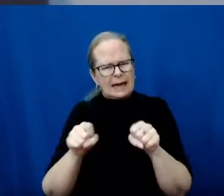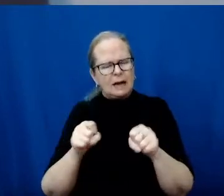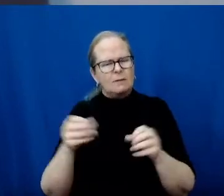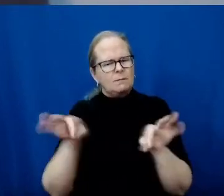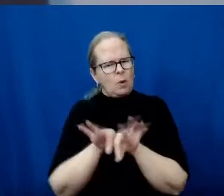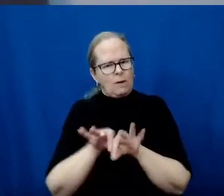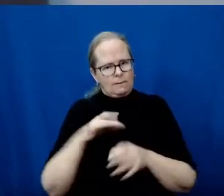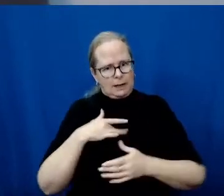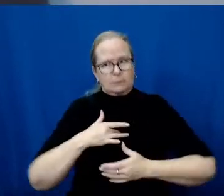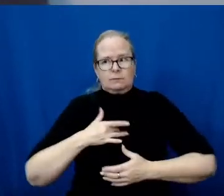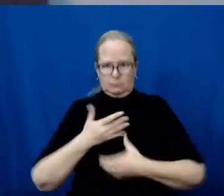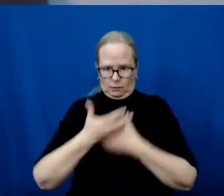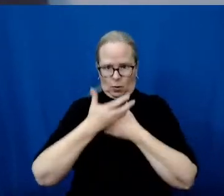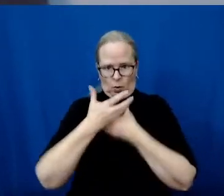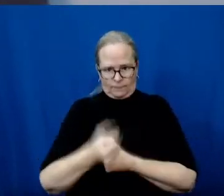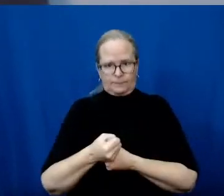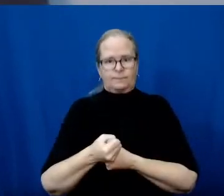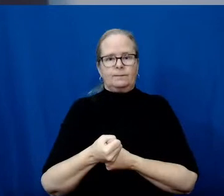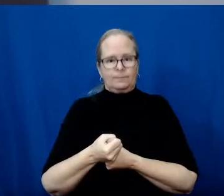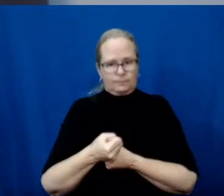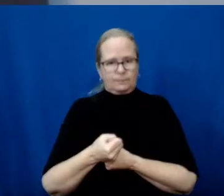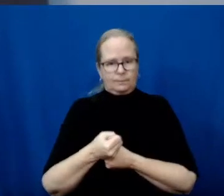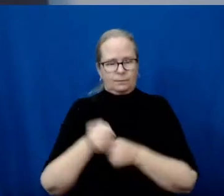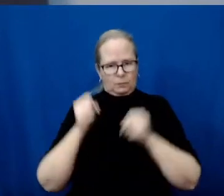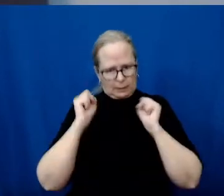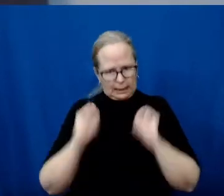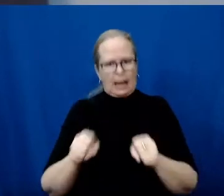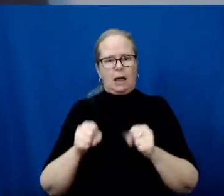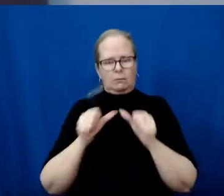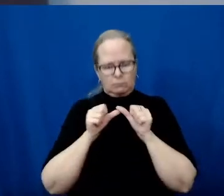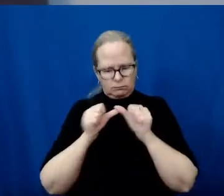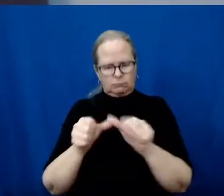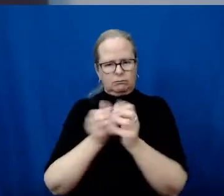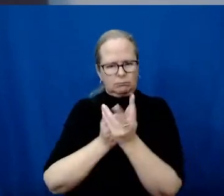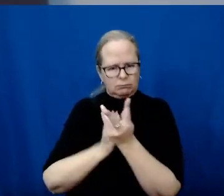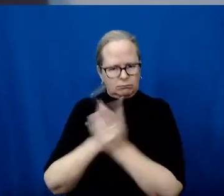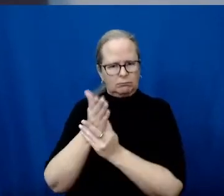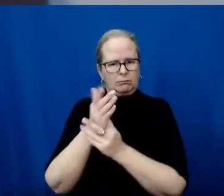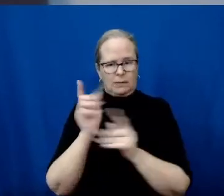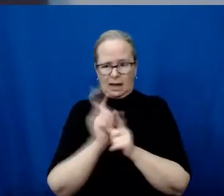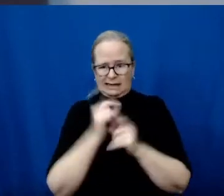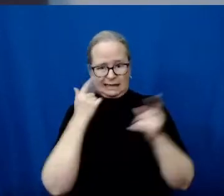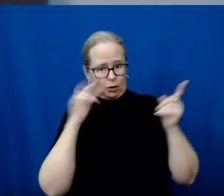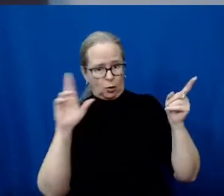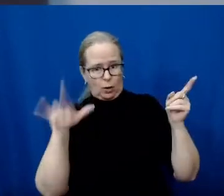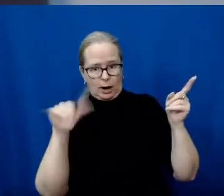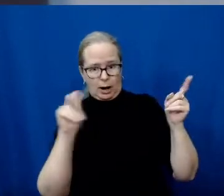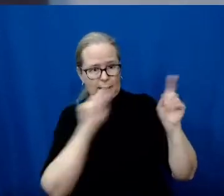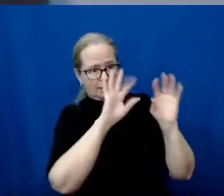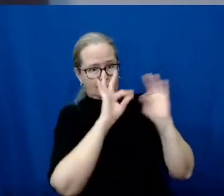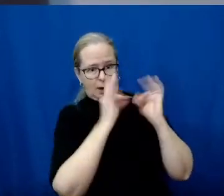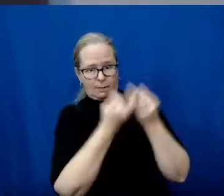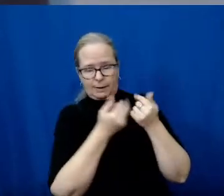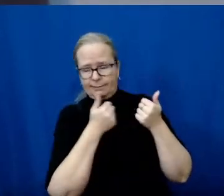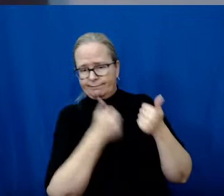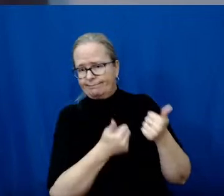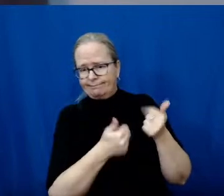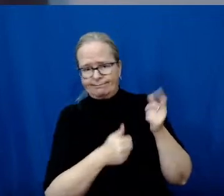can get through this, as Ryan and his family have. So now you can pull out your credit card.